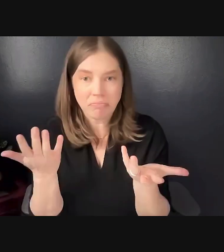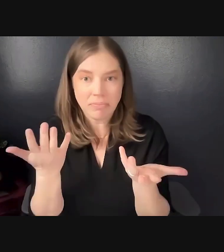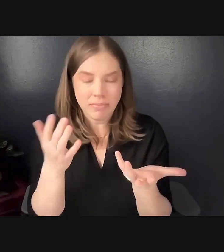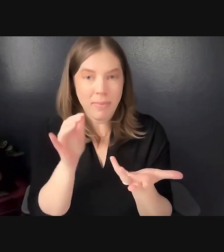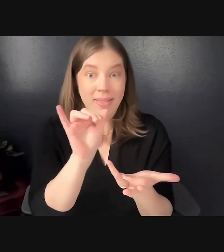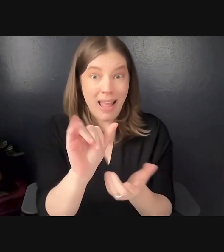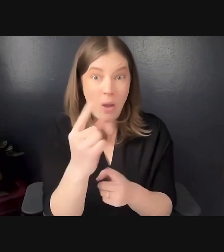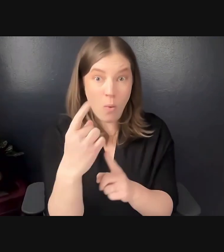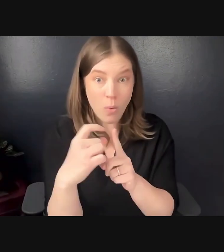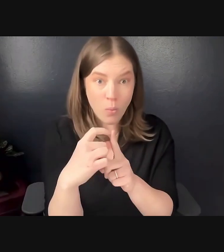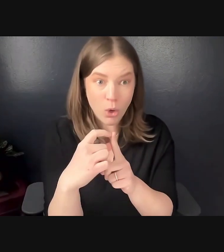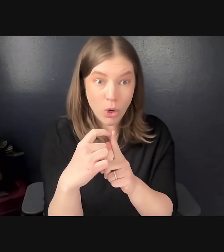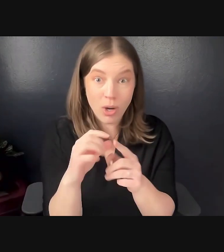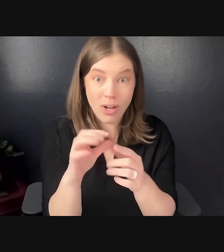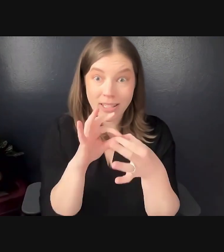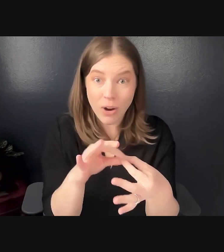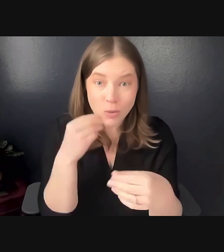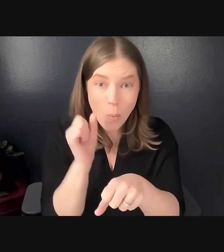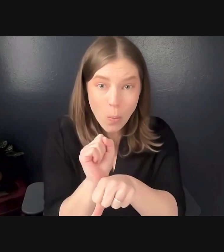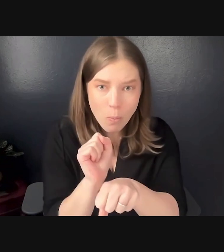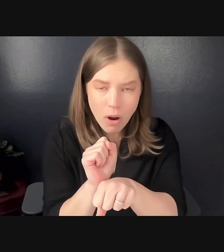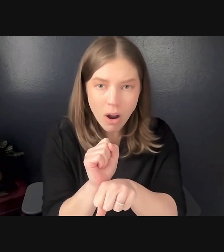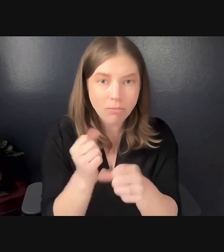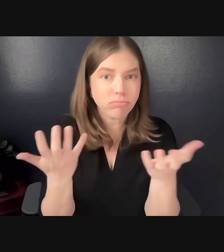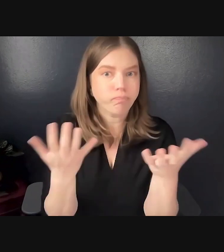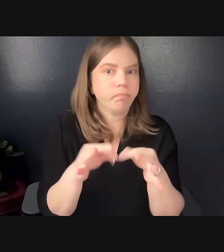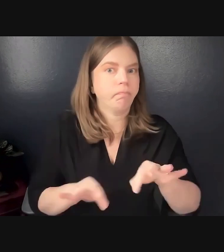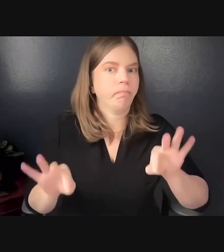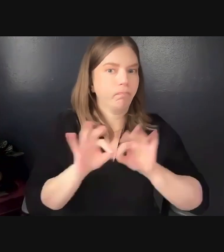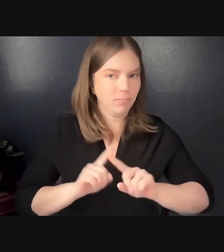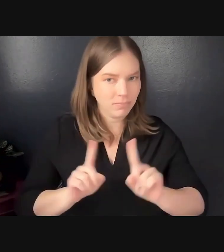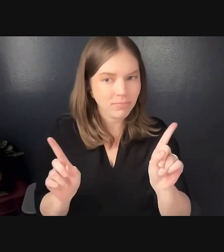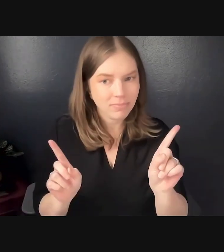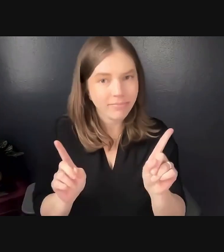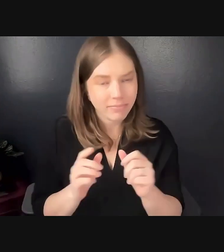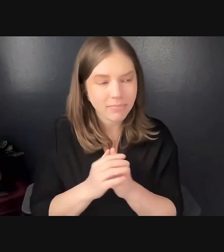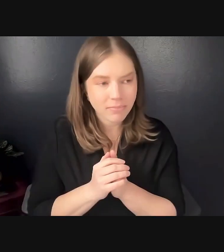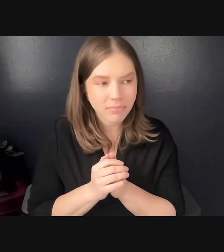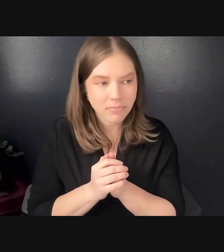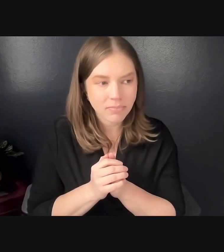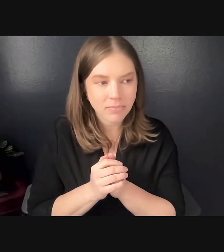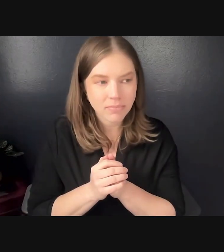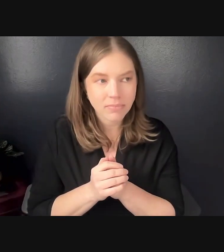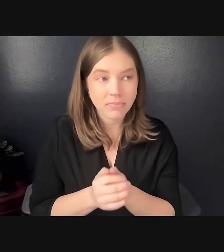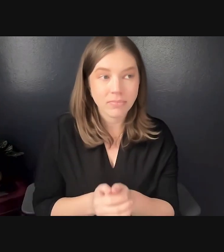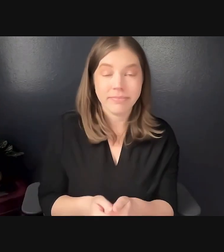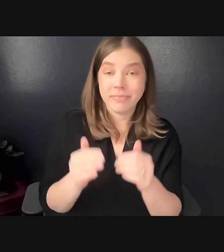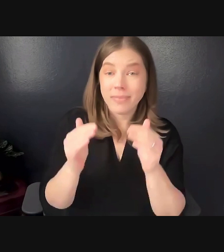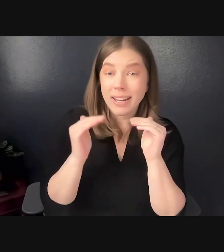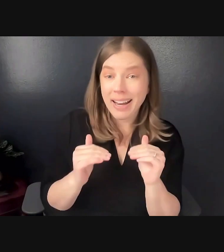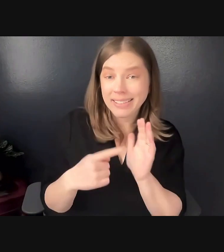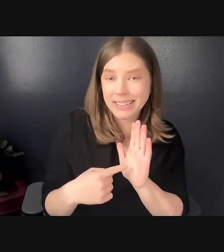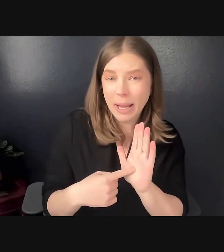can. For that deaf student, that one word, as it relates to homework, makes a